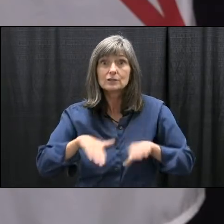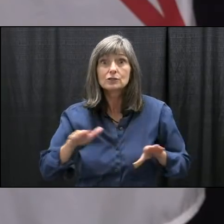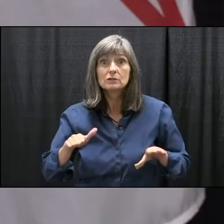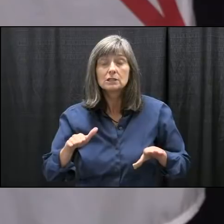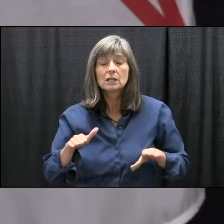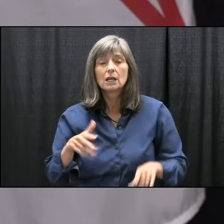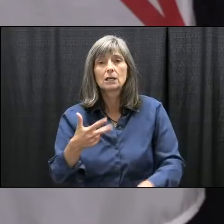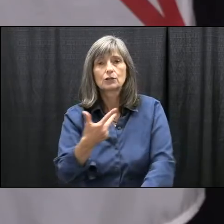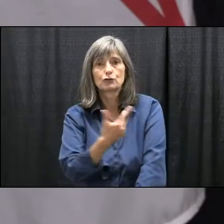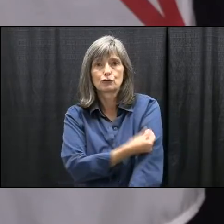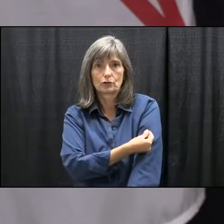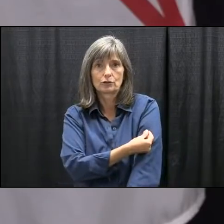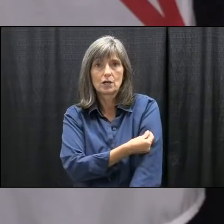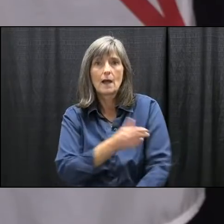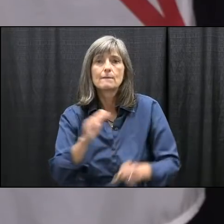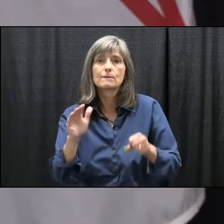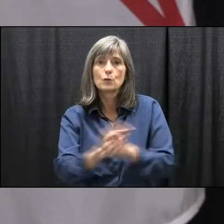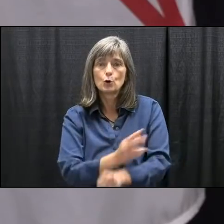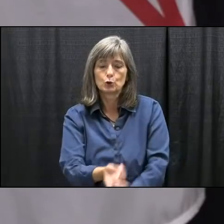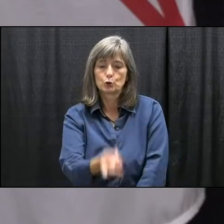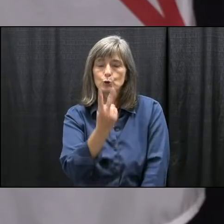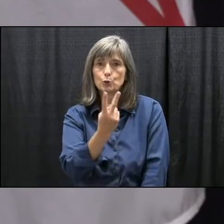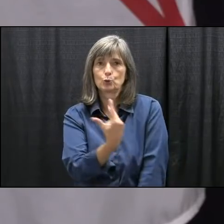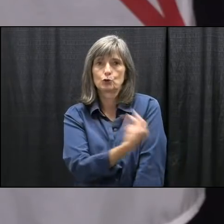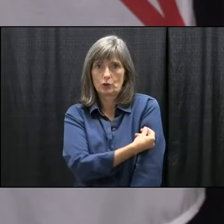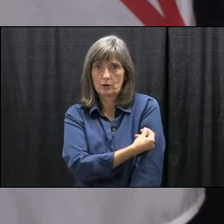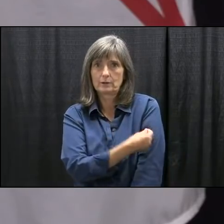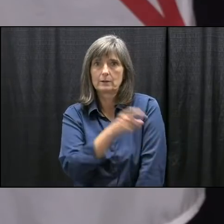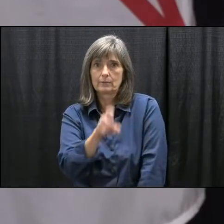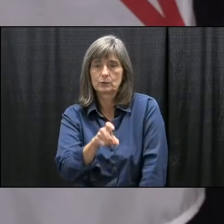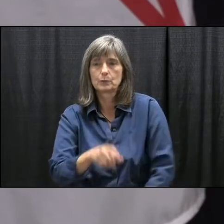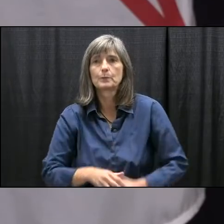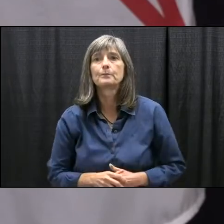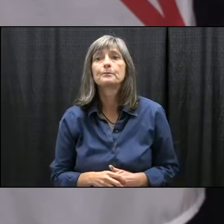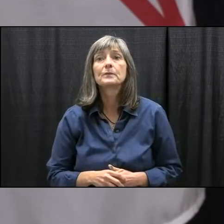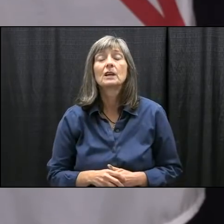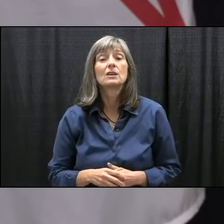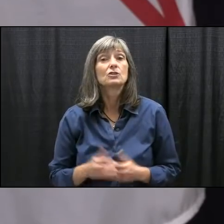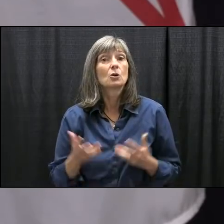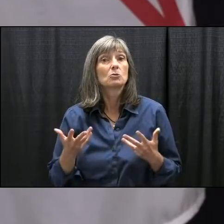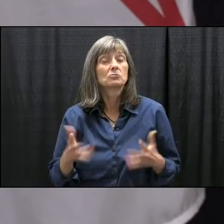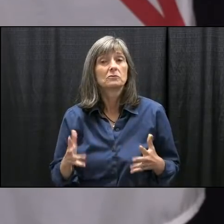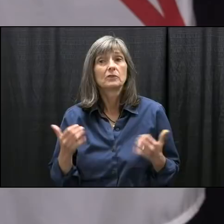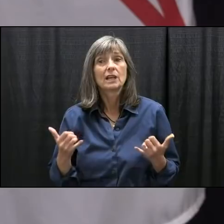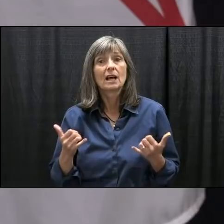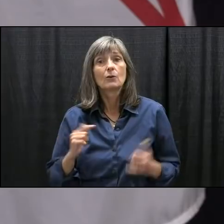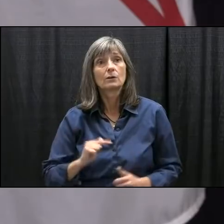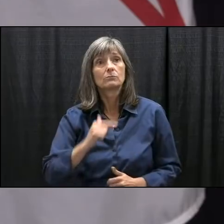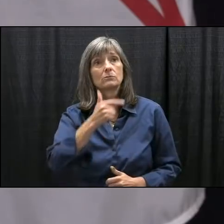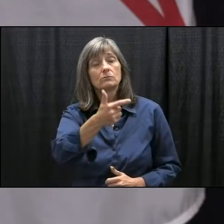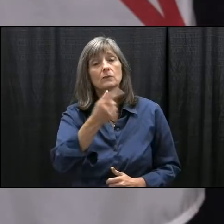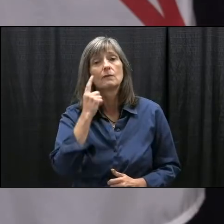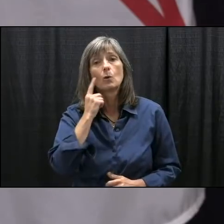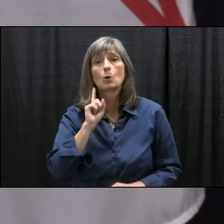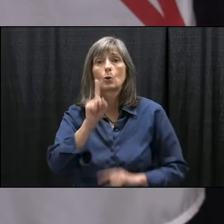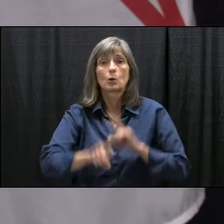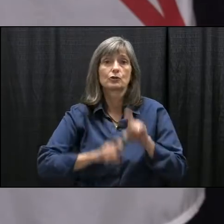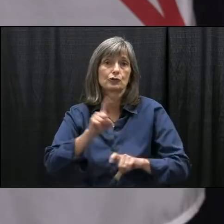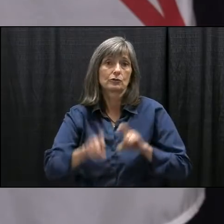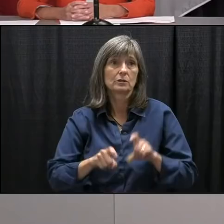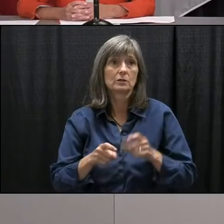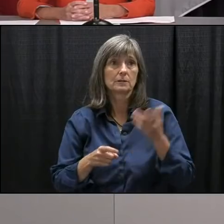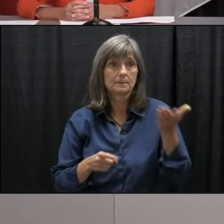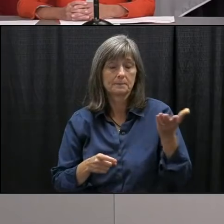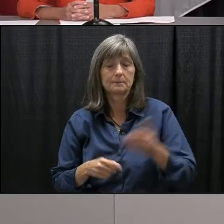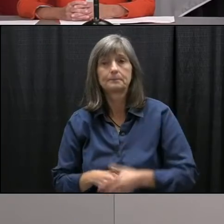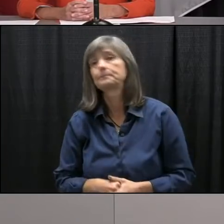the shot and to get a full series. So with that, I'll draw to a close, and Leslie, I'll hand it back to you to